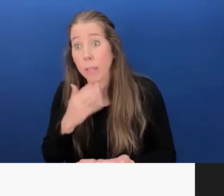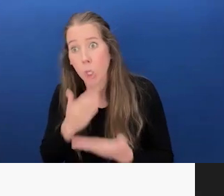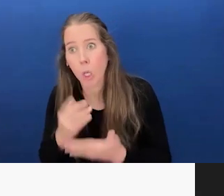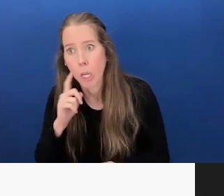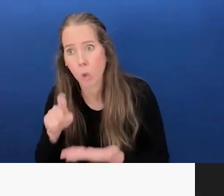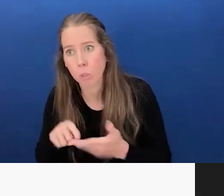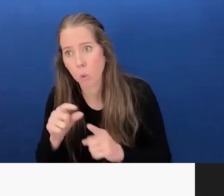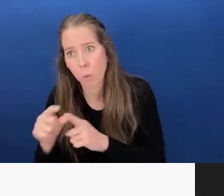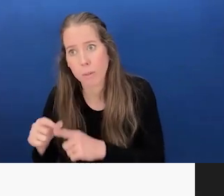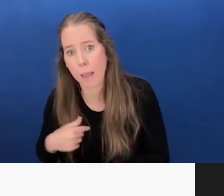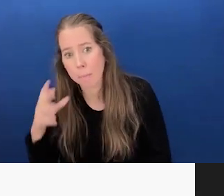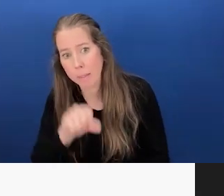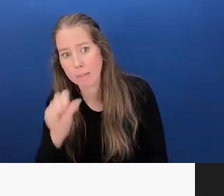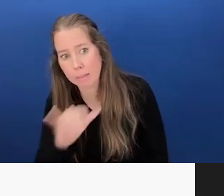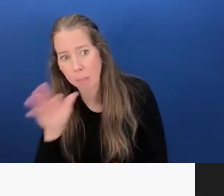spelling. So,